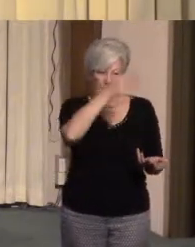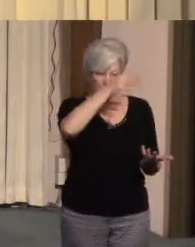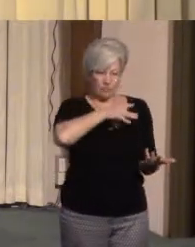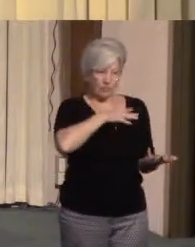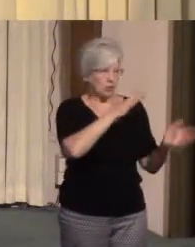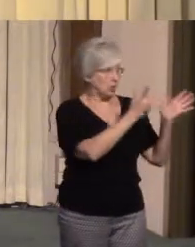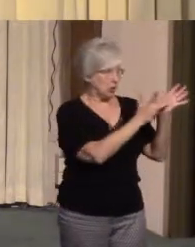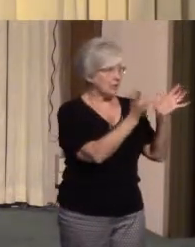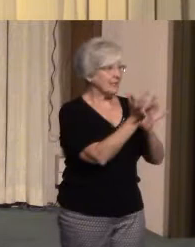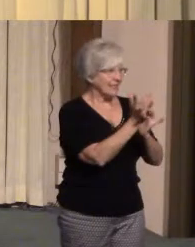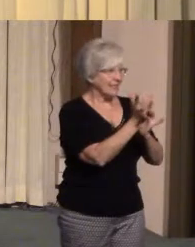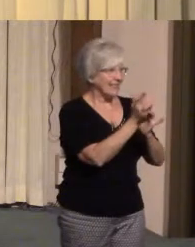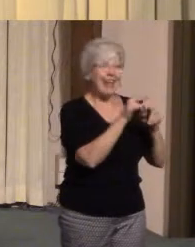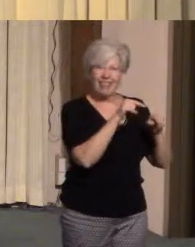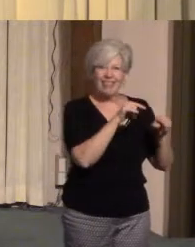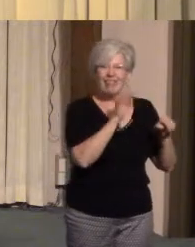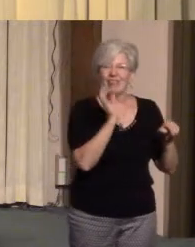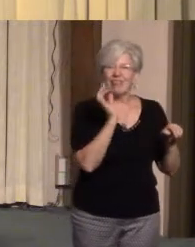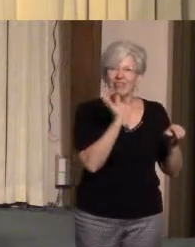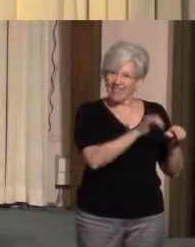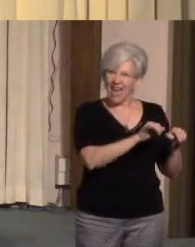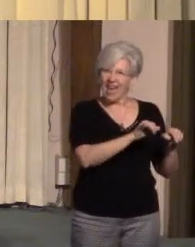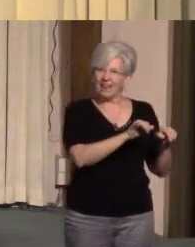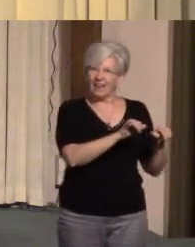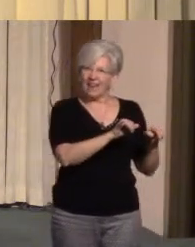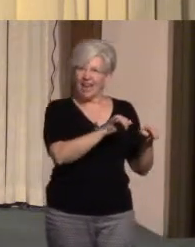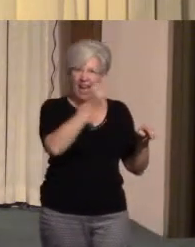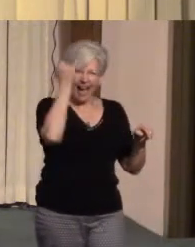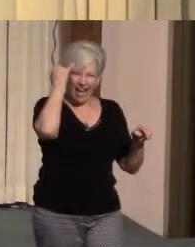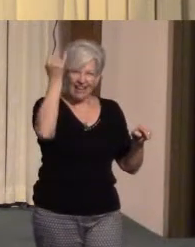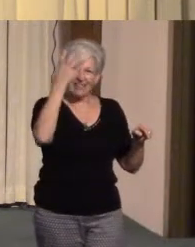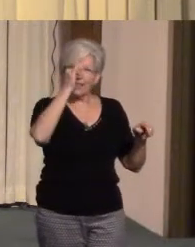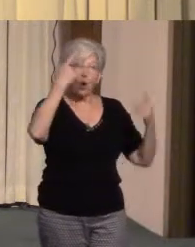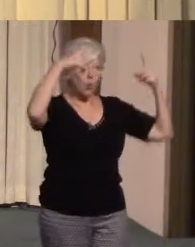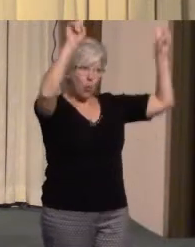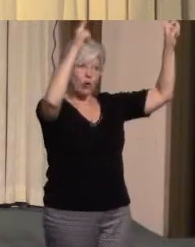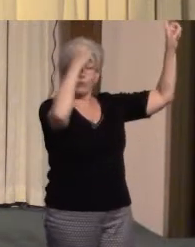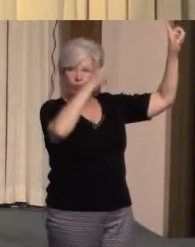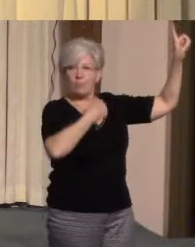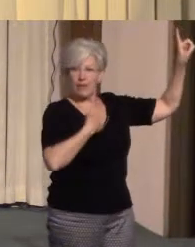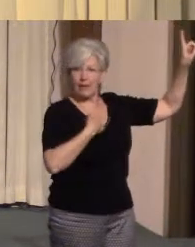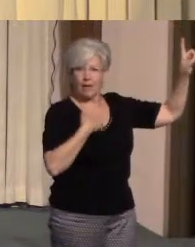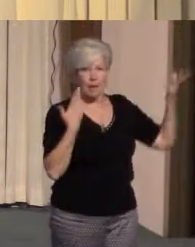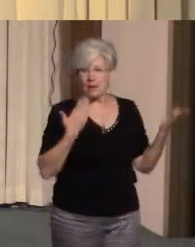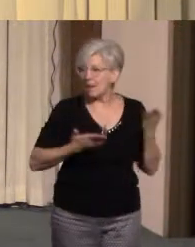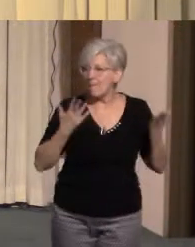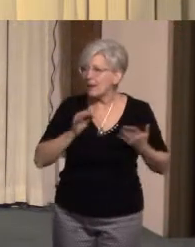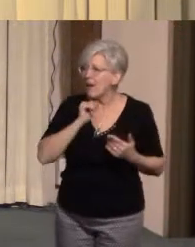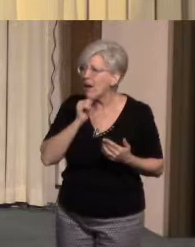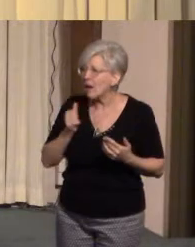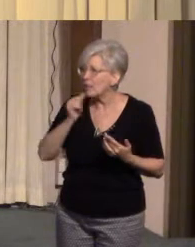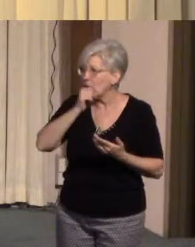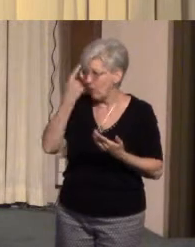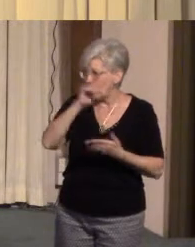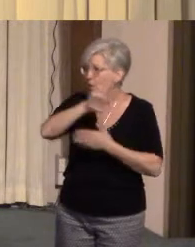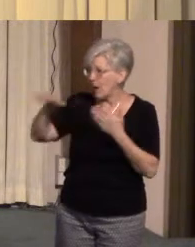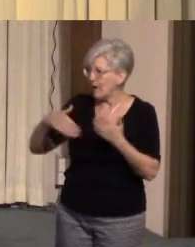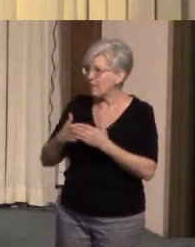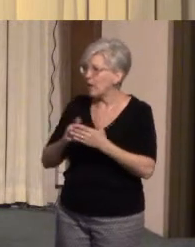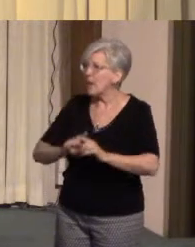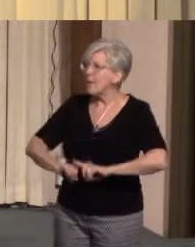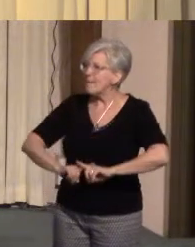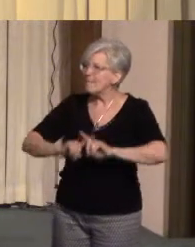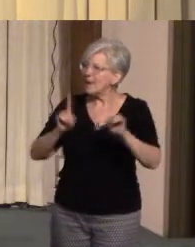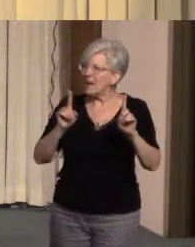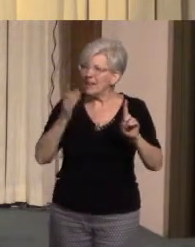me. Bottom line, they may not work for each and every one of you, and if there's anything that I say today that helps any of you come